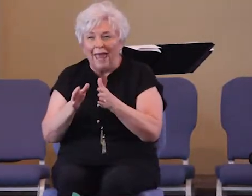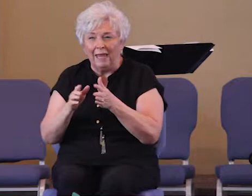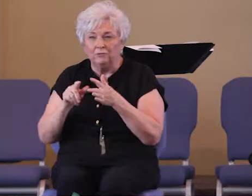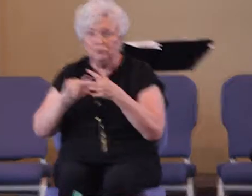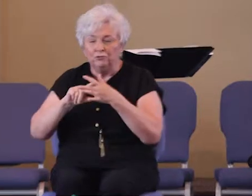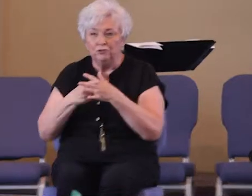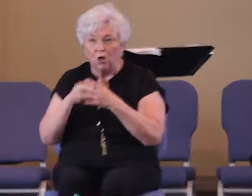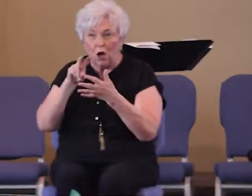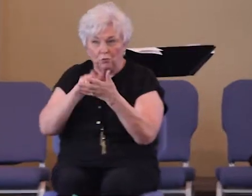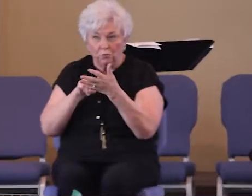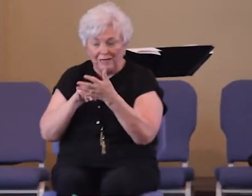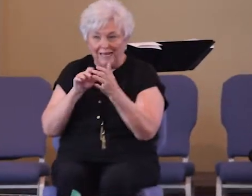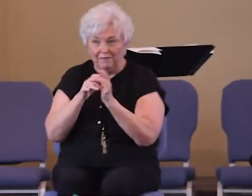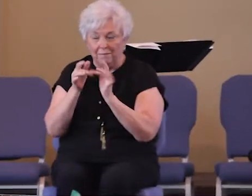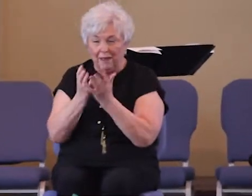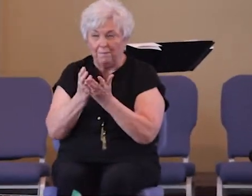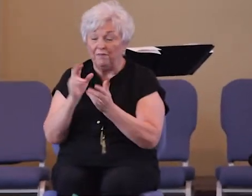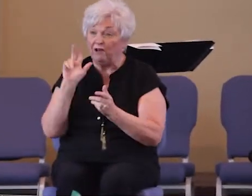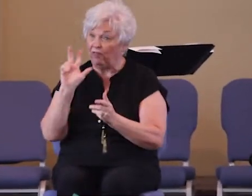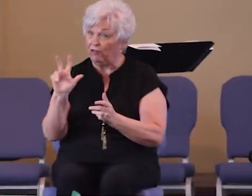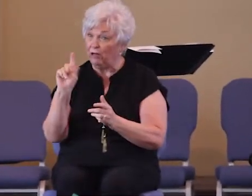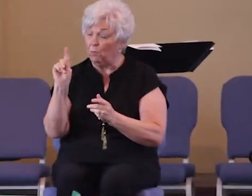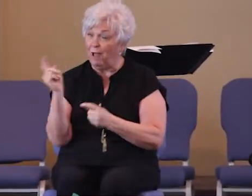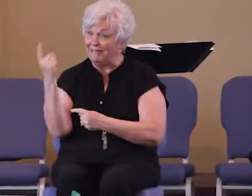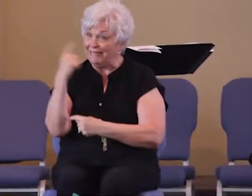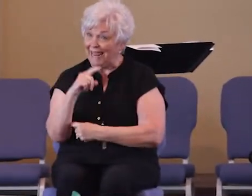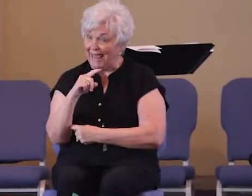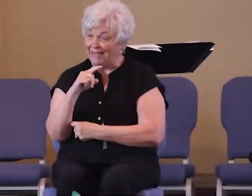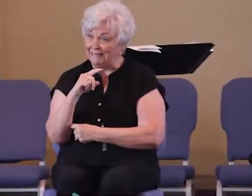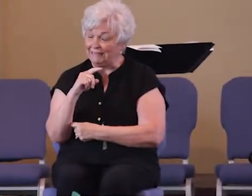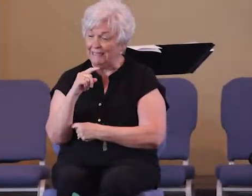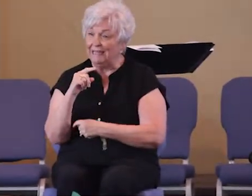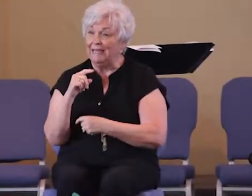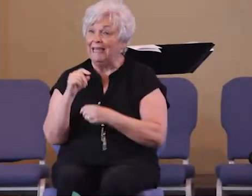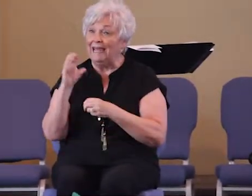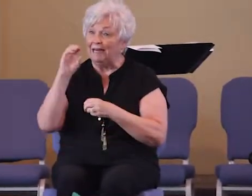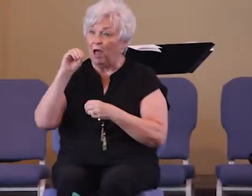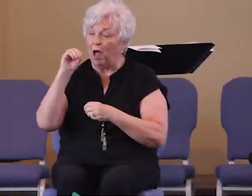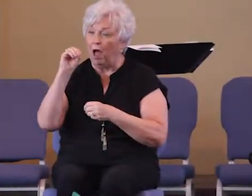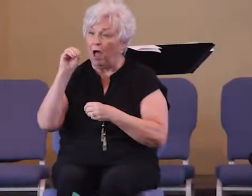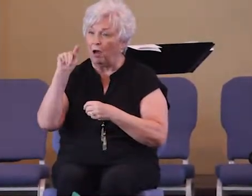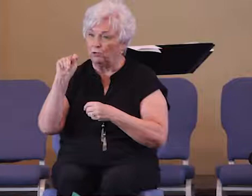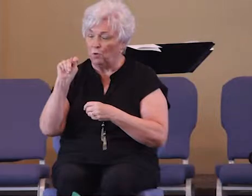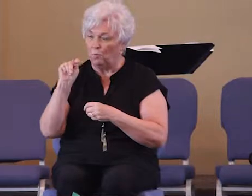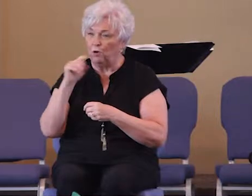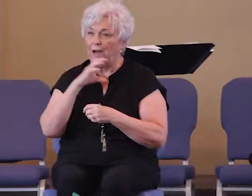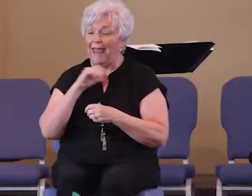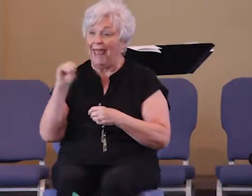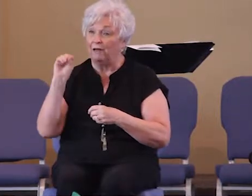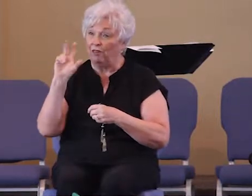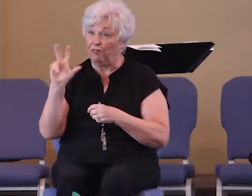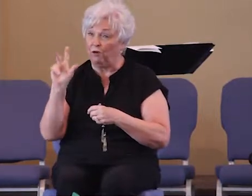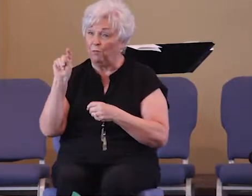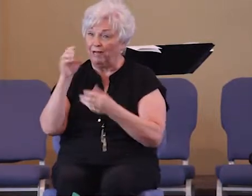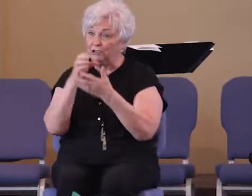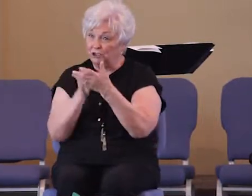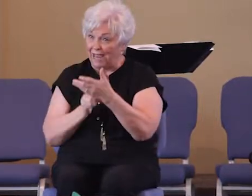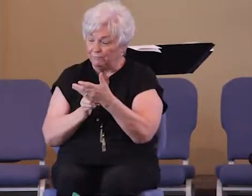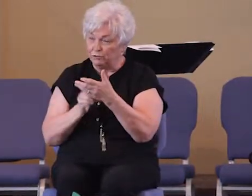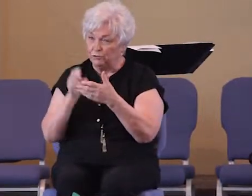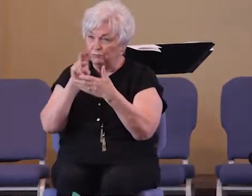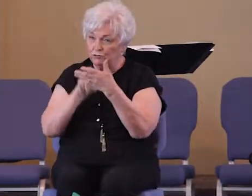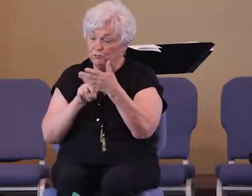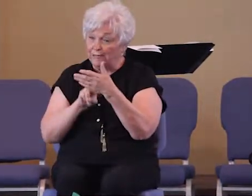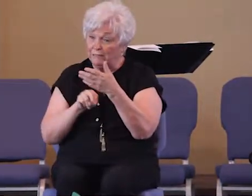31 chapters in Proverbs, and there are 31 days in October. So you have an opportunity to read a